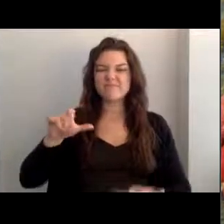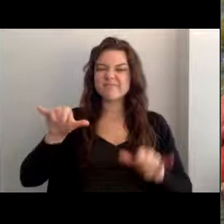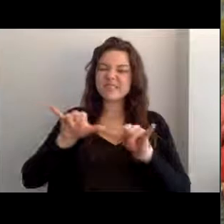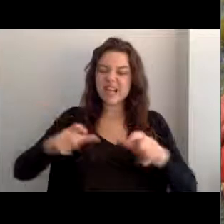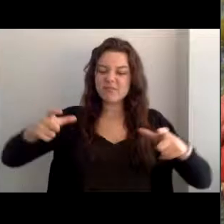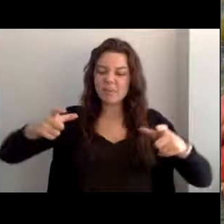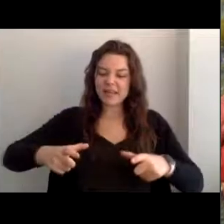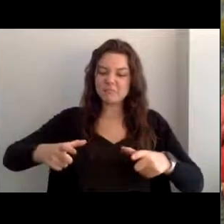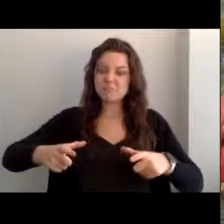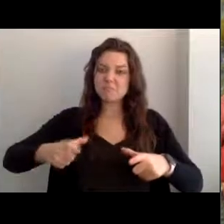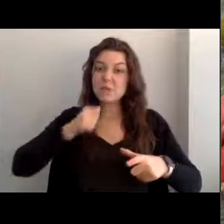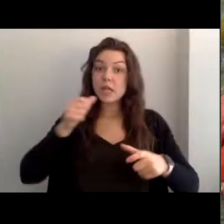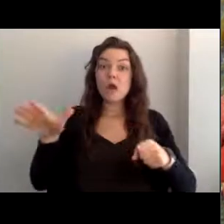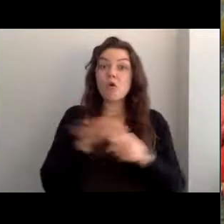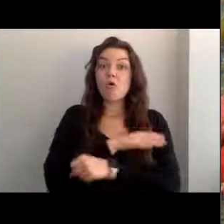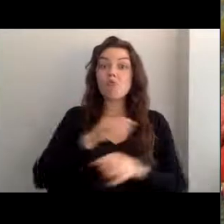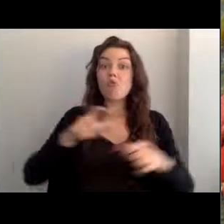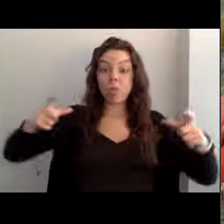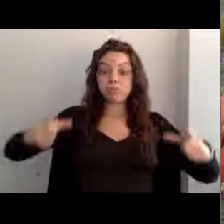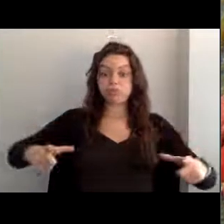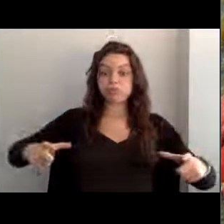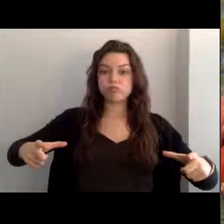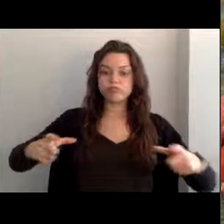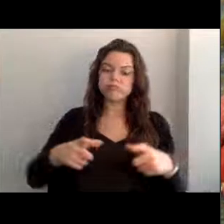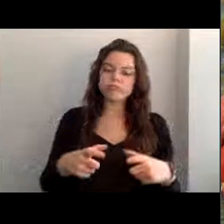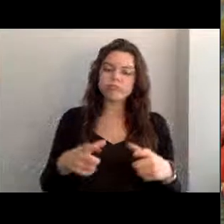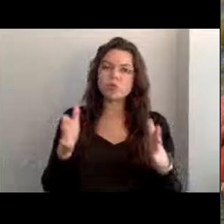your full-size dinner plate, but more like a salad plate.